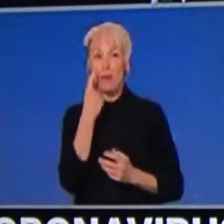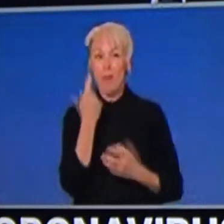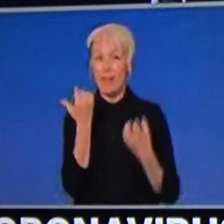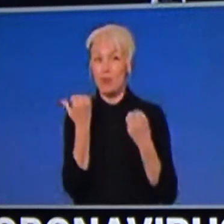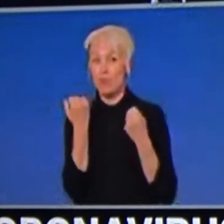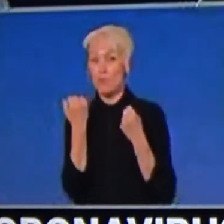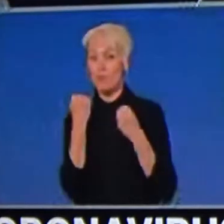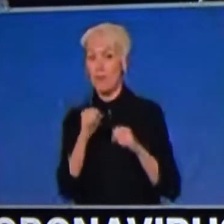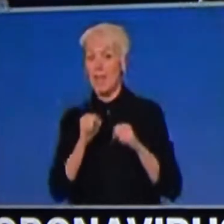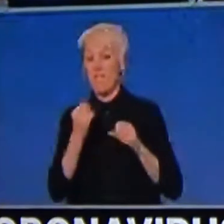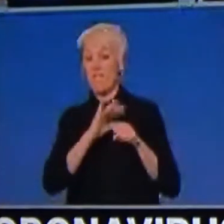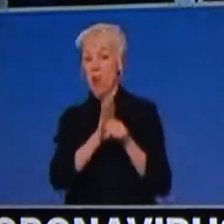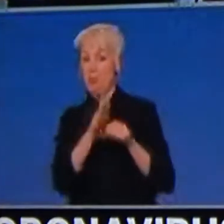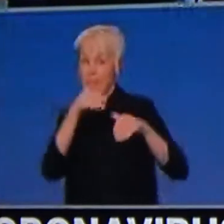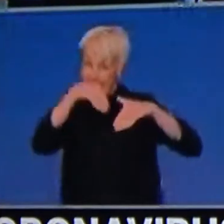at all cost.